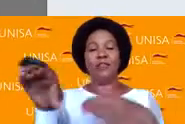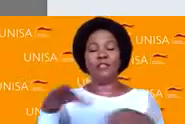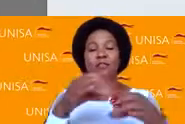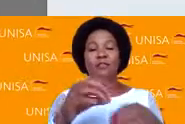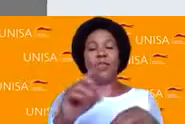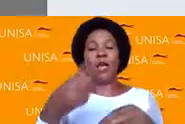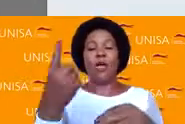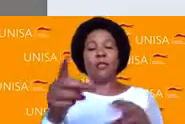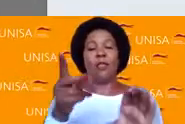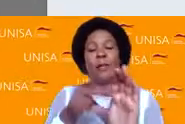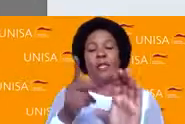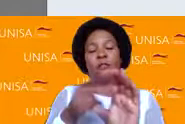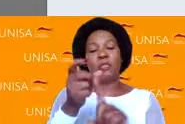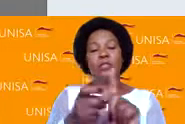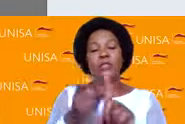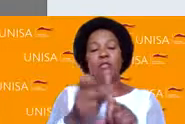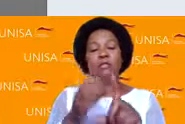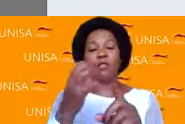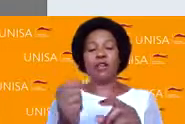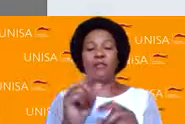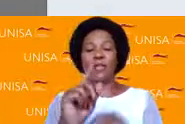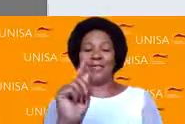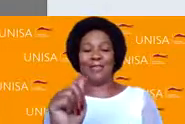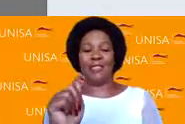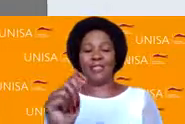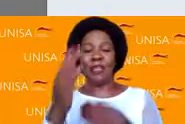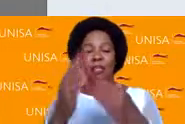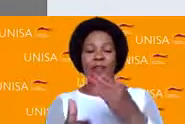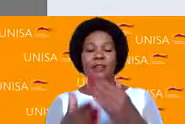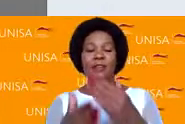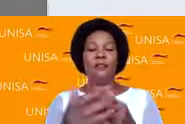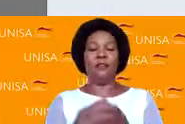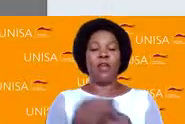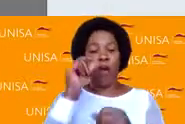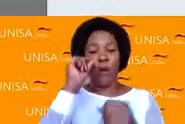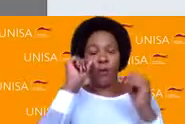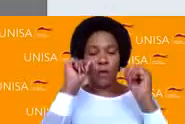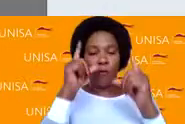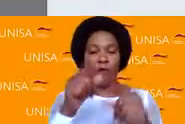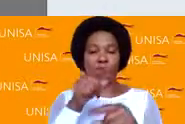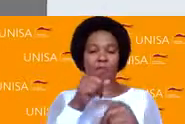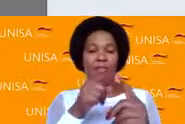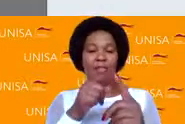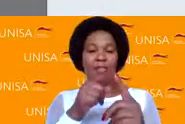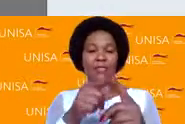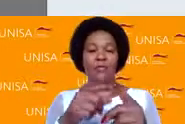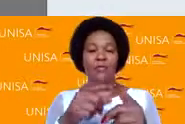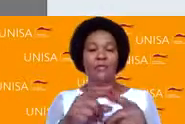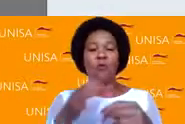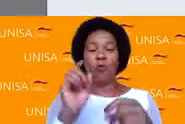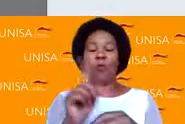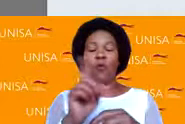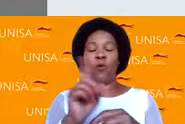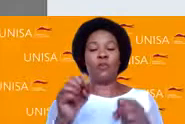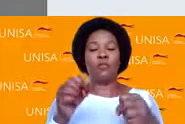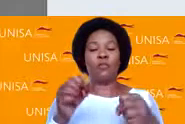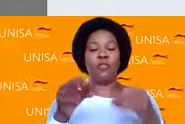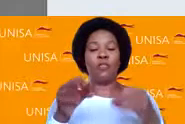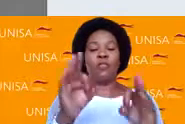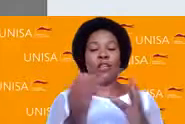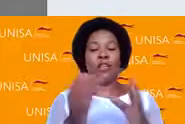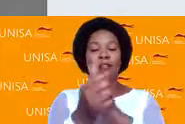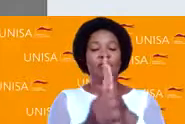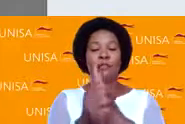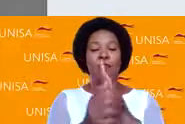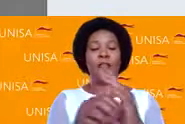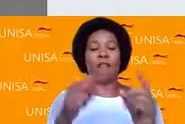participants, it will have a T at the end. So just be aware of what is the official site. So always make sure you first go